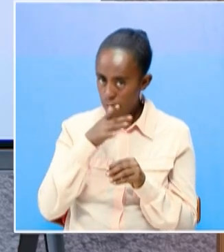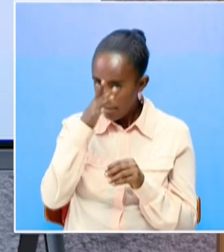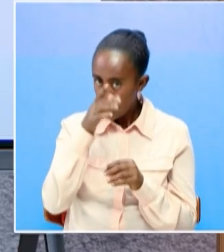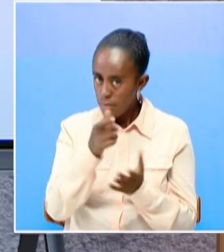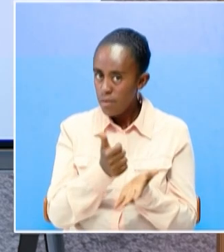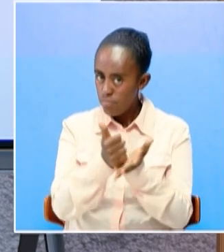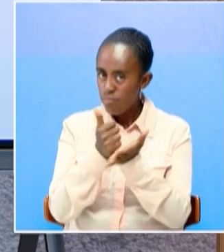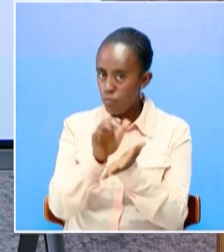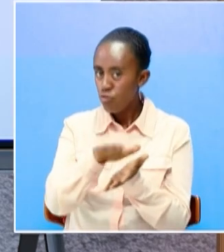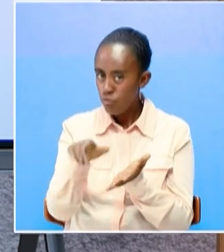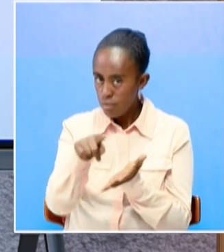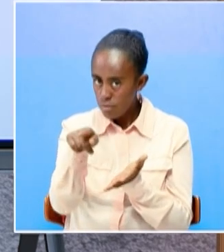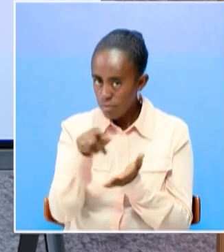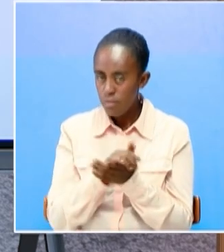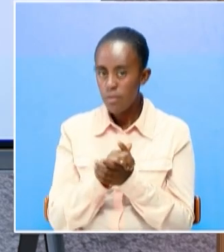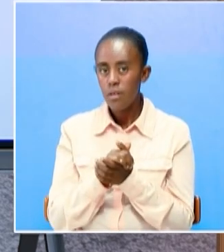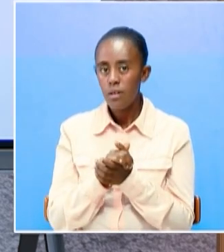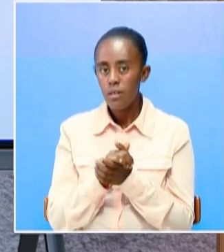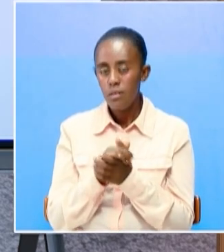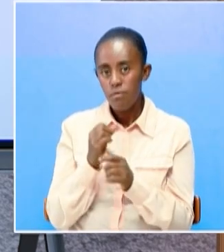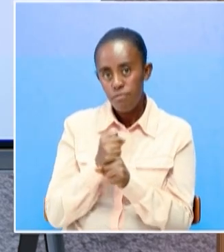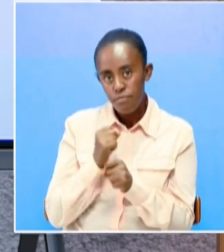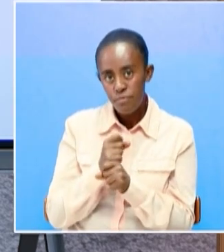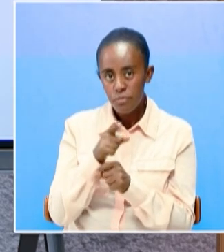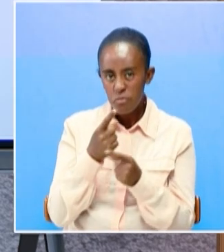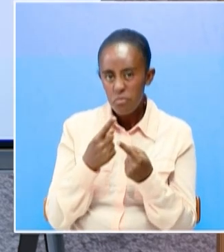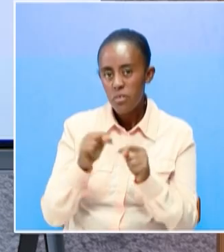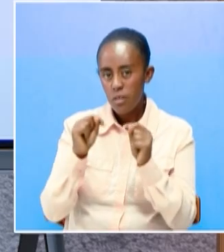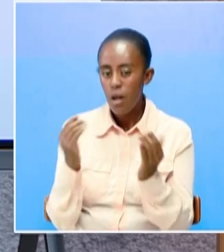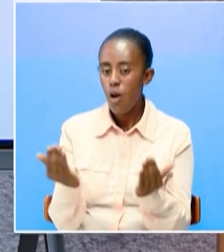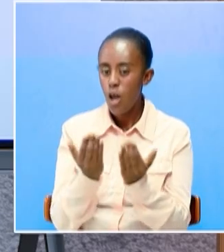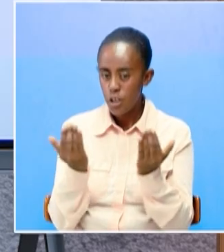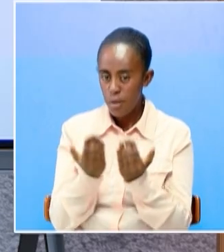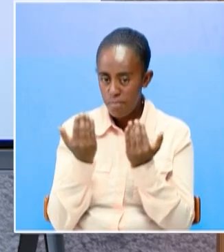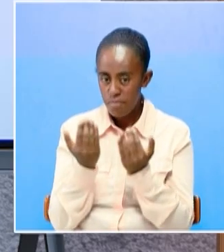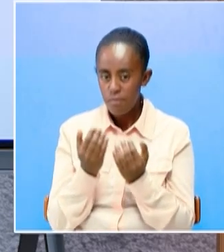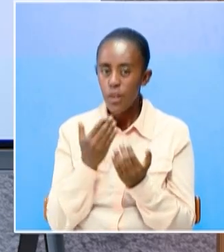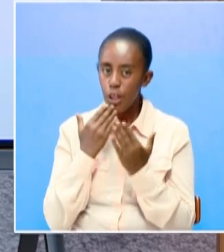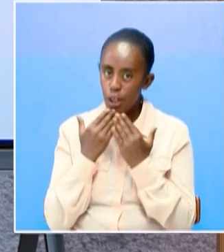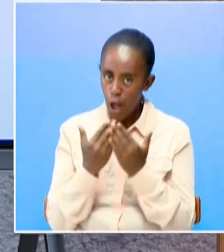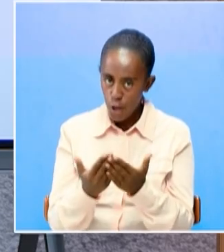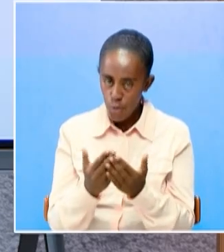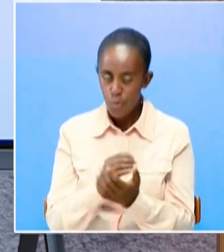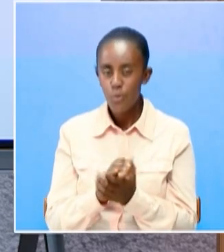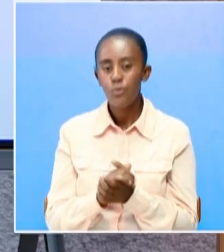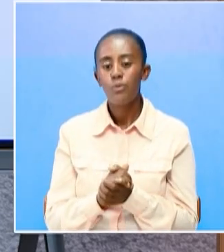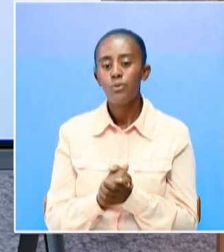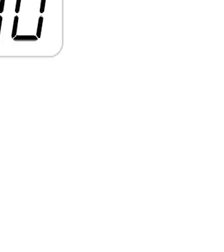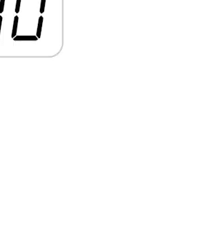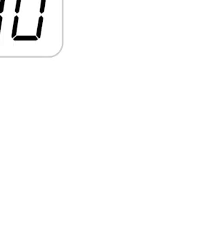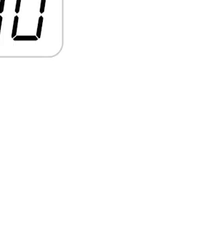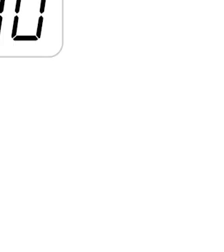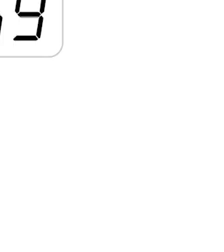the children. If they did something, try to encourage them. Thank you. Do it for 1